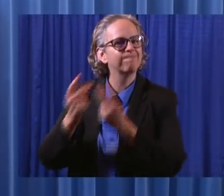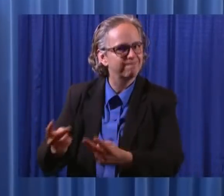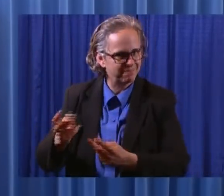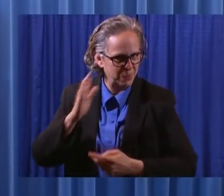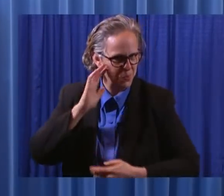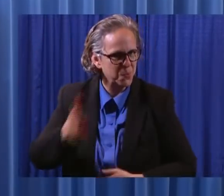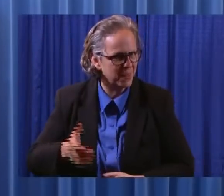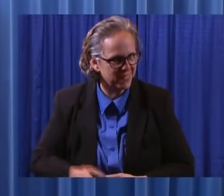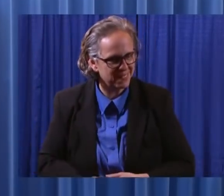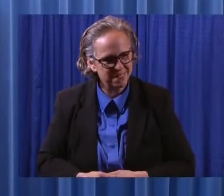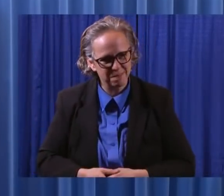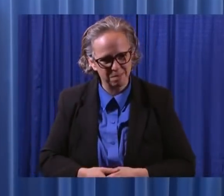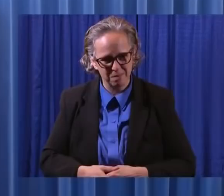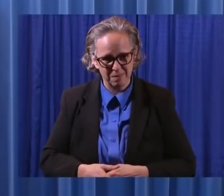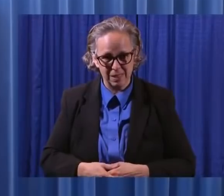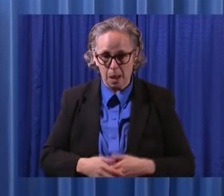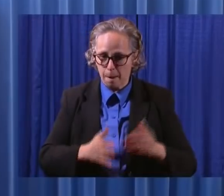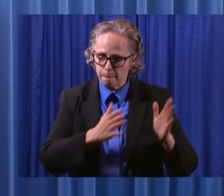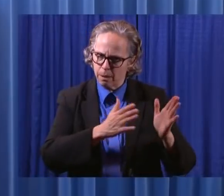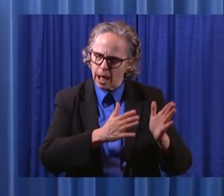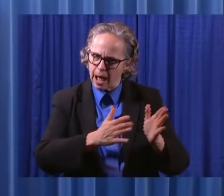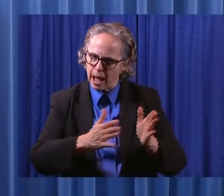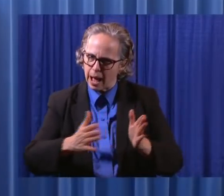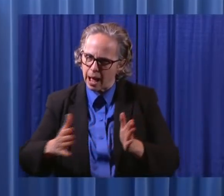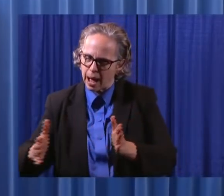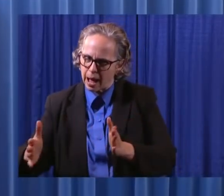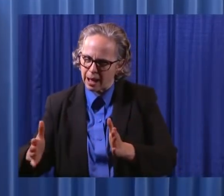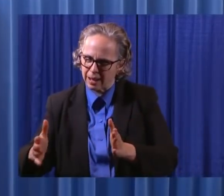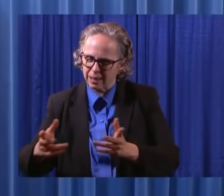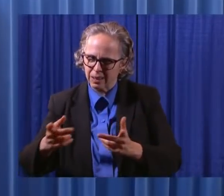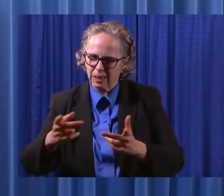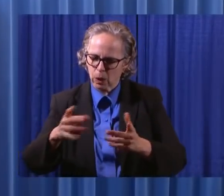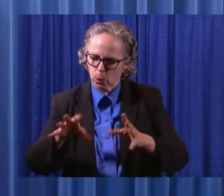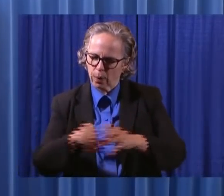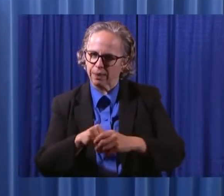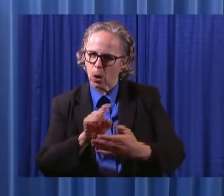a plan out, within the next week.